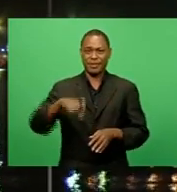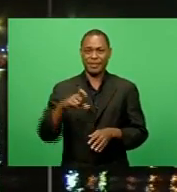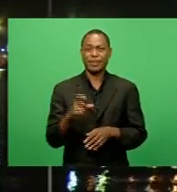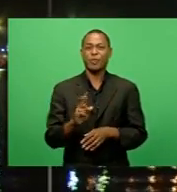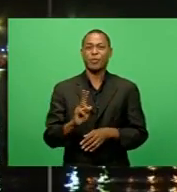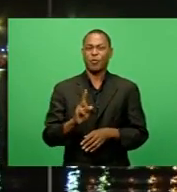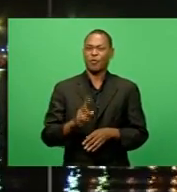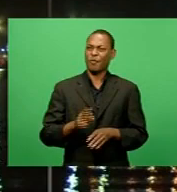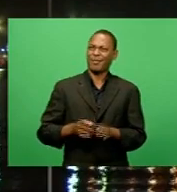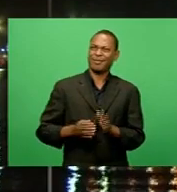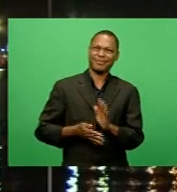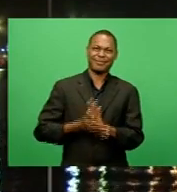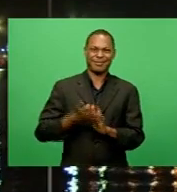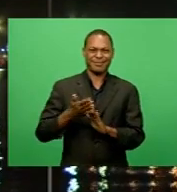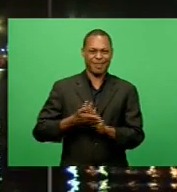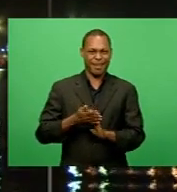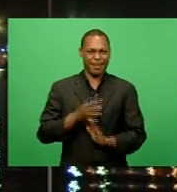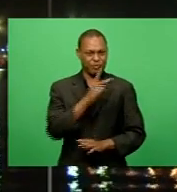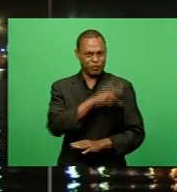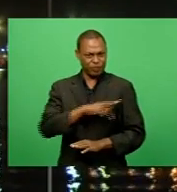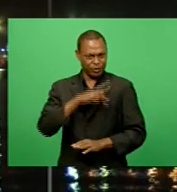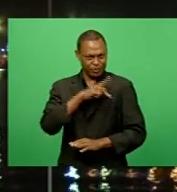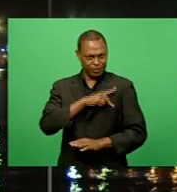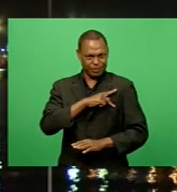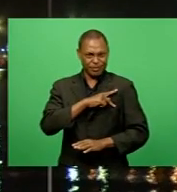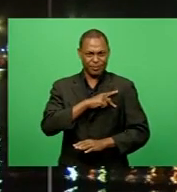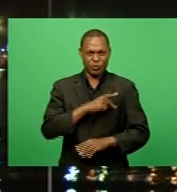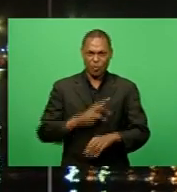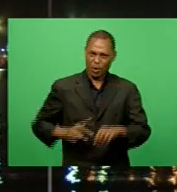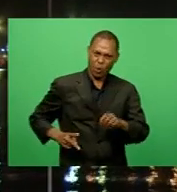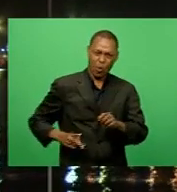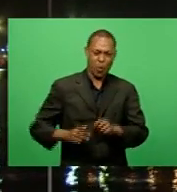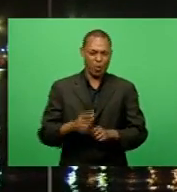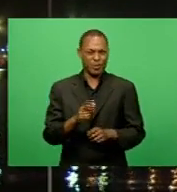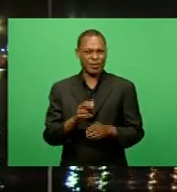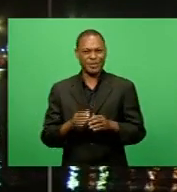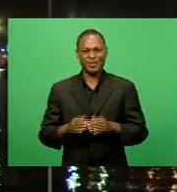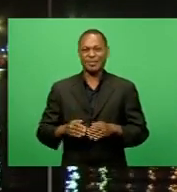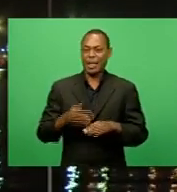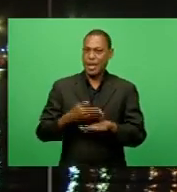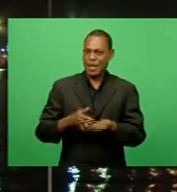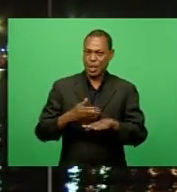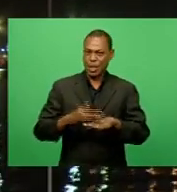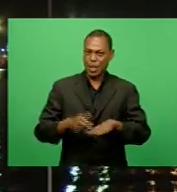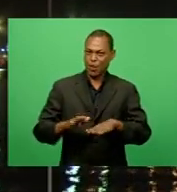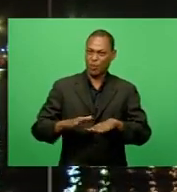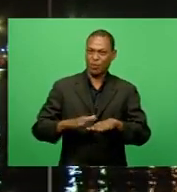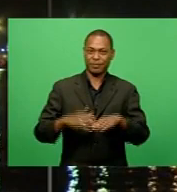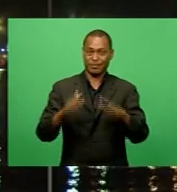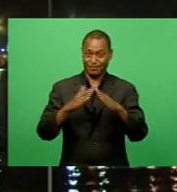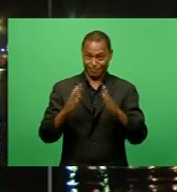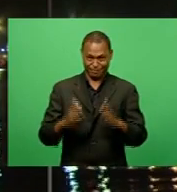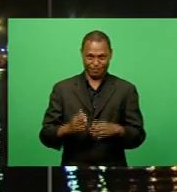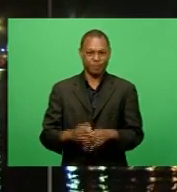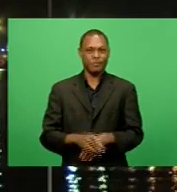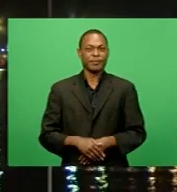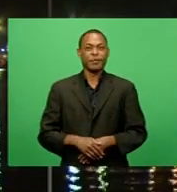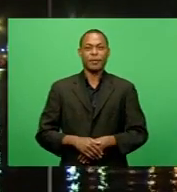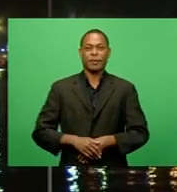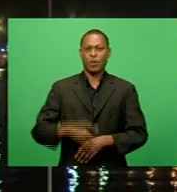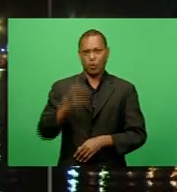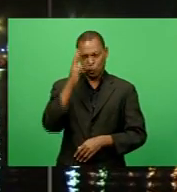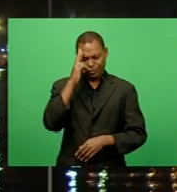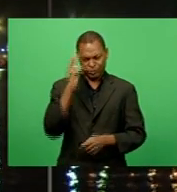of efficiency. While opening the new Nandi branch at the Votualevu roundabout, Syed Kayum said this was the whole reason for the change in name of the